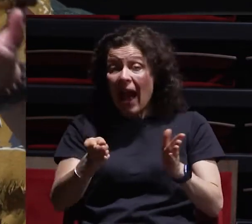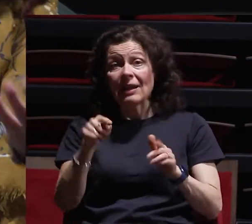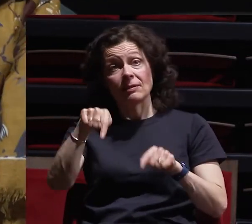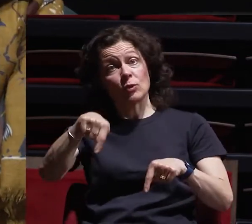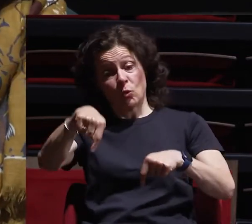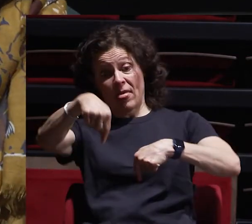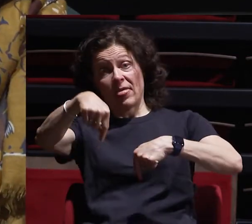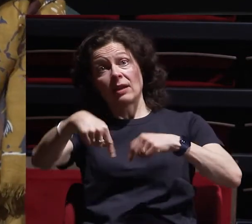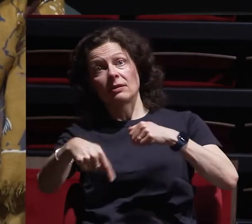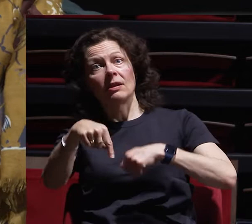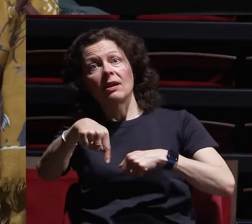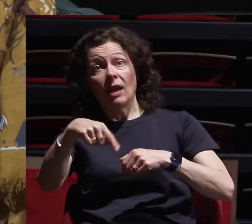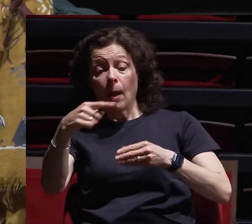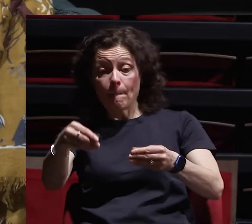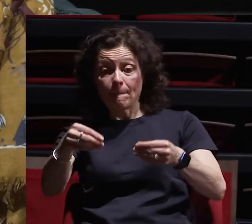to live.